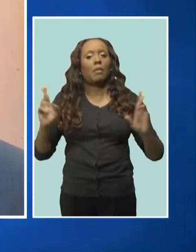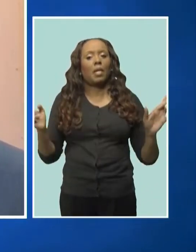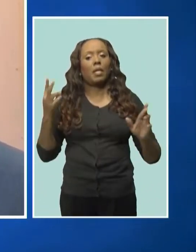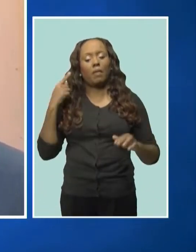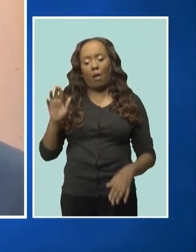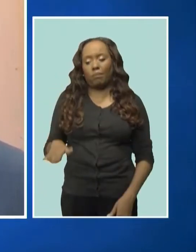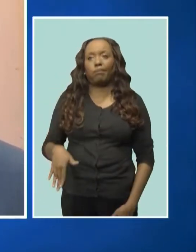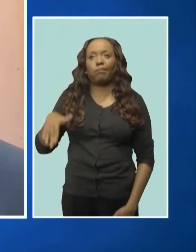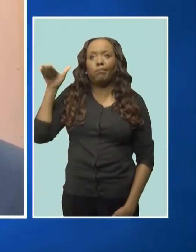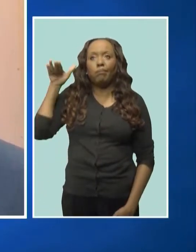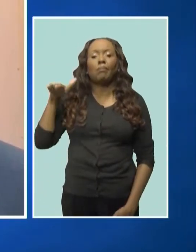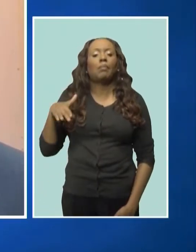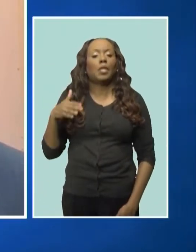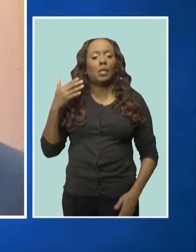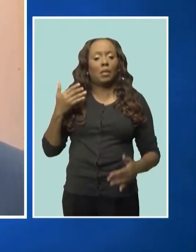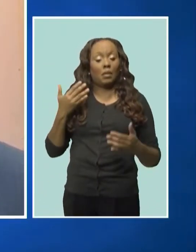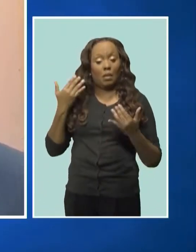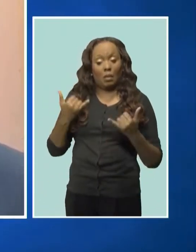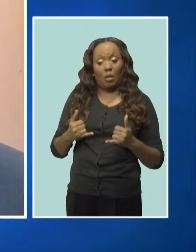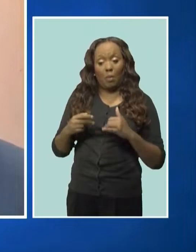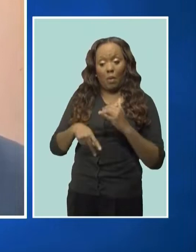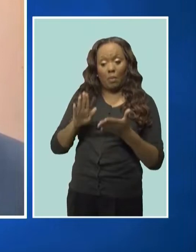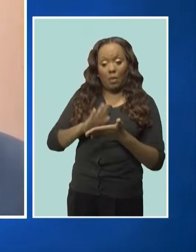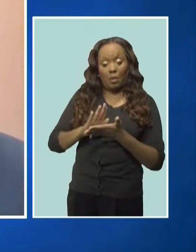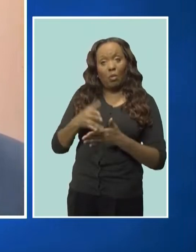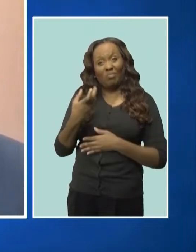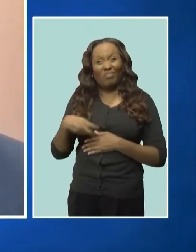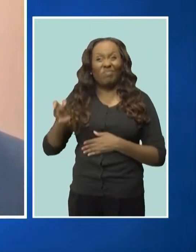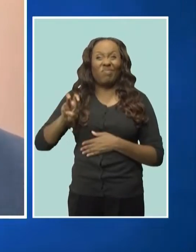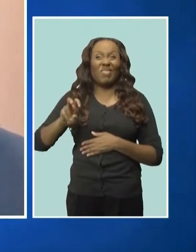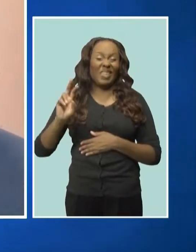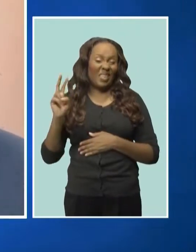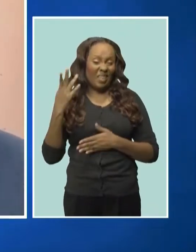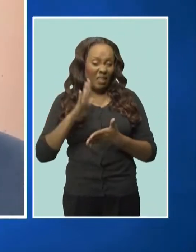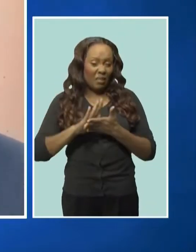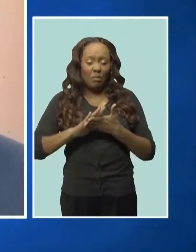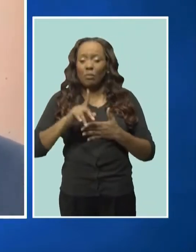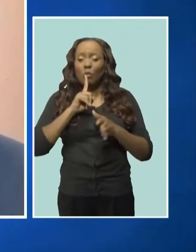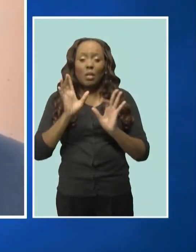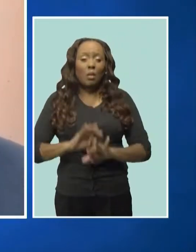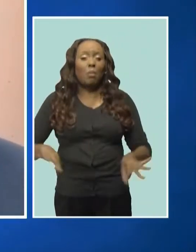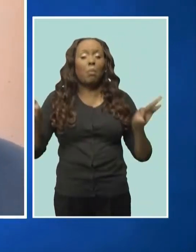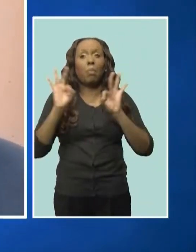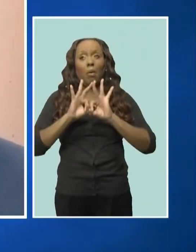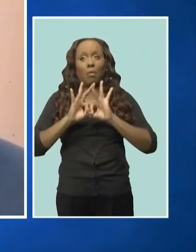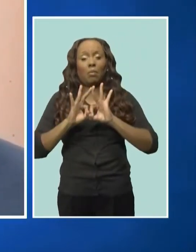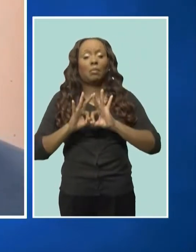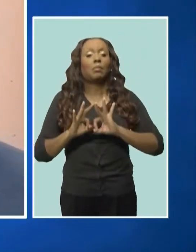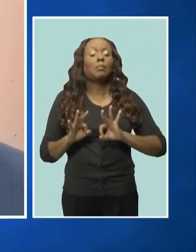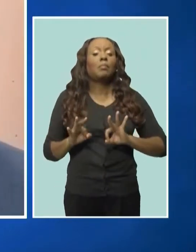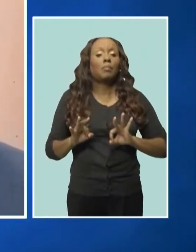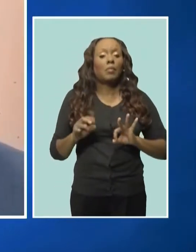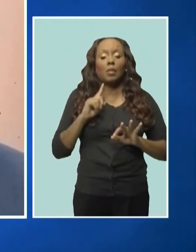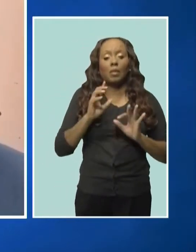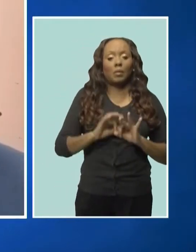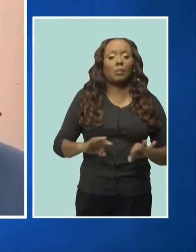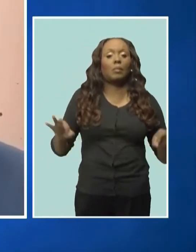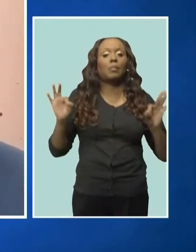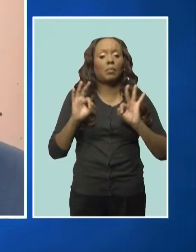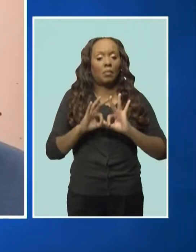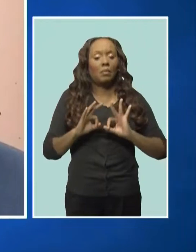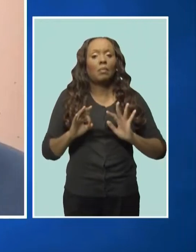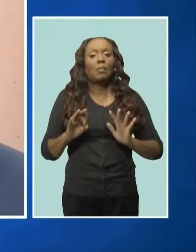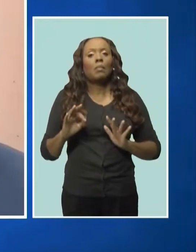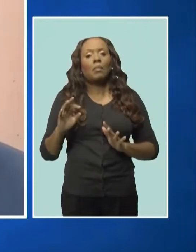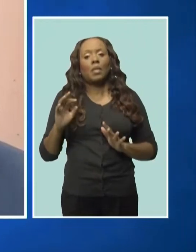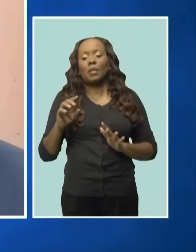this is a transition from the primary to the secondary, and therefore it's incumbent upon me, wherever possible, I insist to do so as part